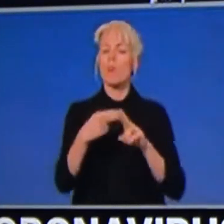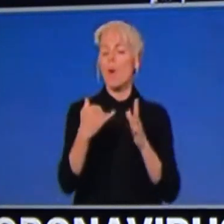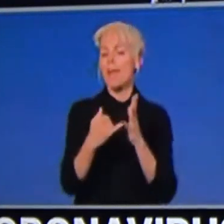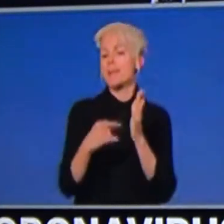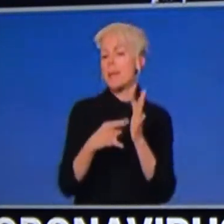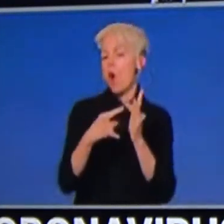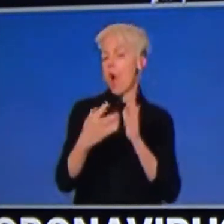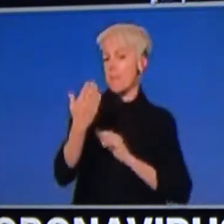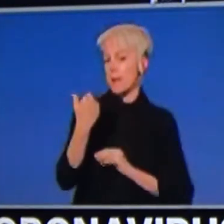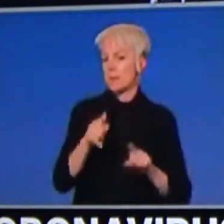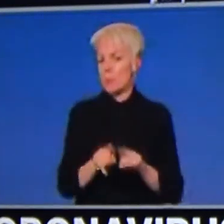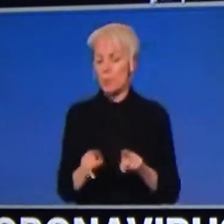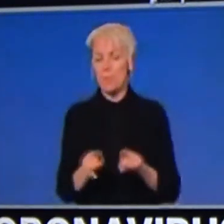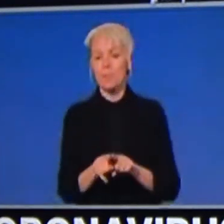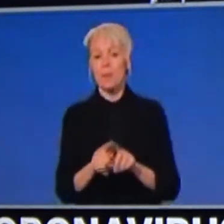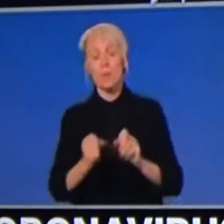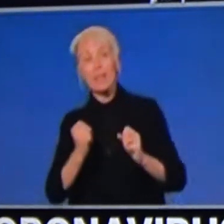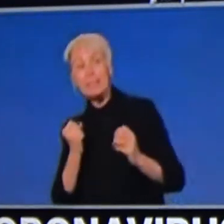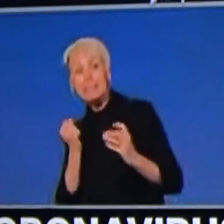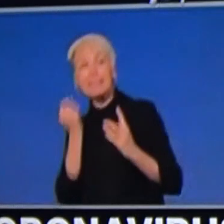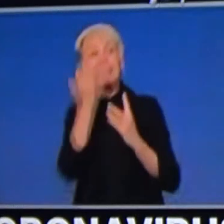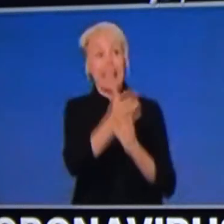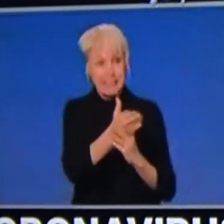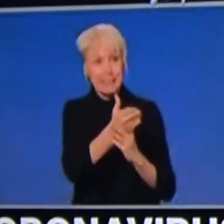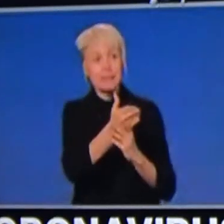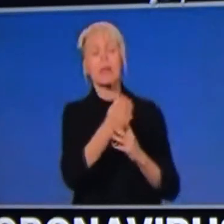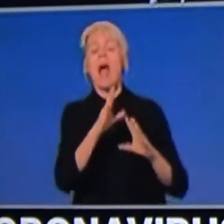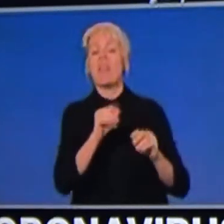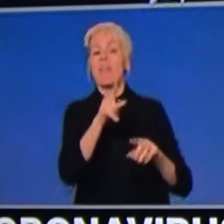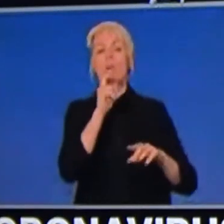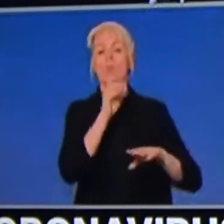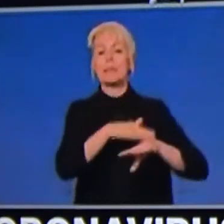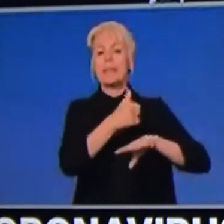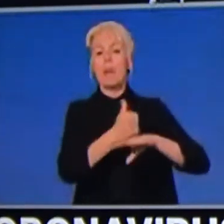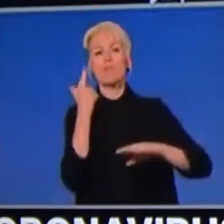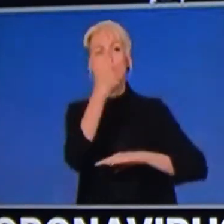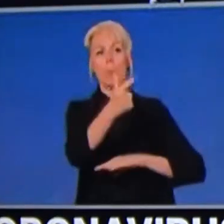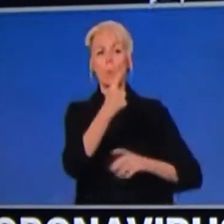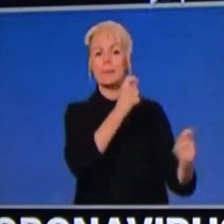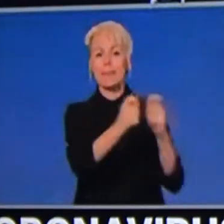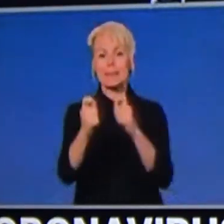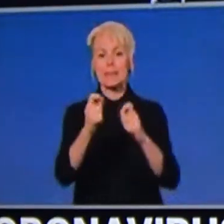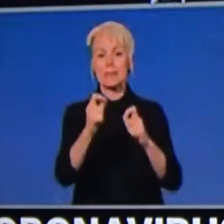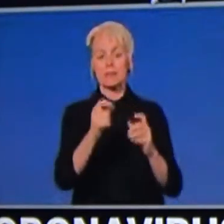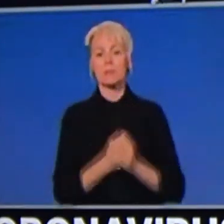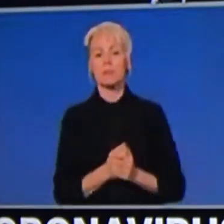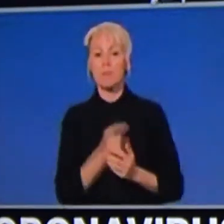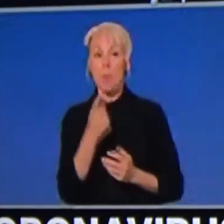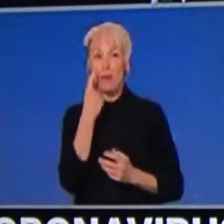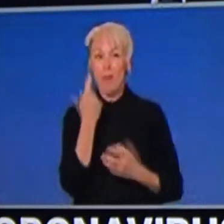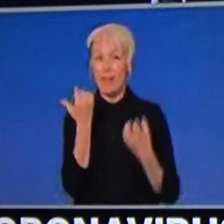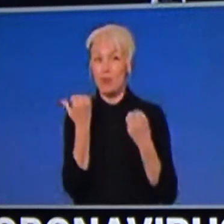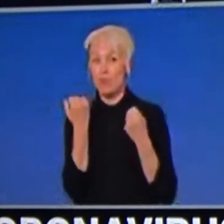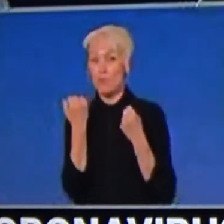getting the test kits to be able to have mobile testing. But the key issue is to prevent the virus getting to those communities